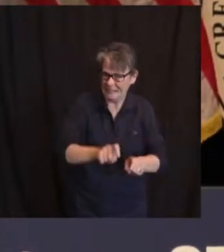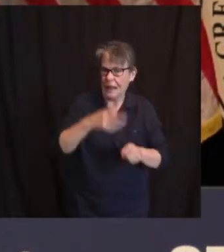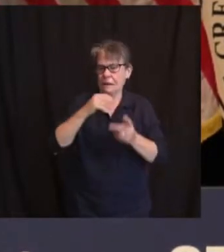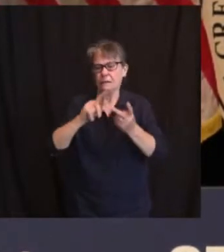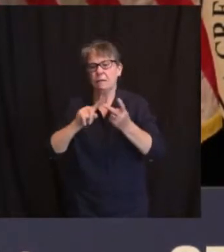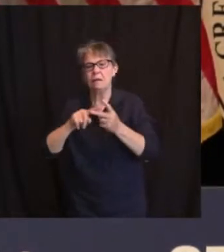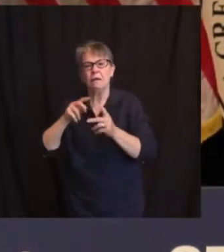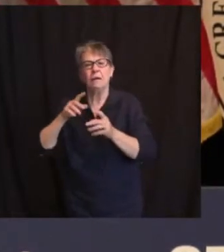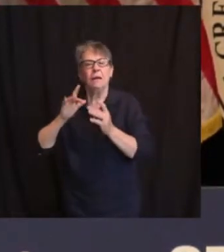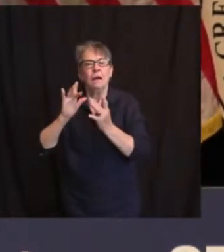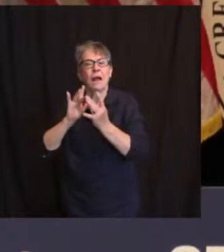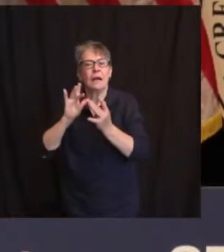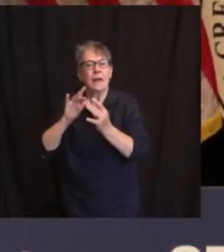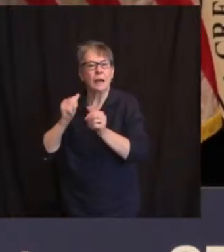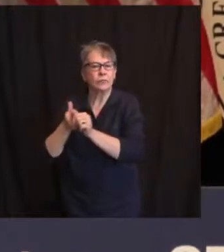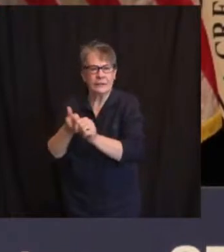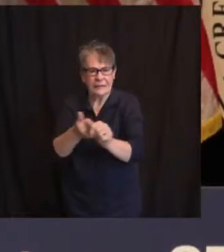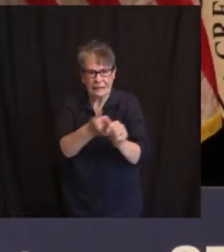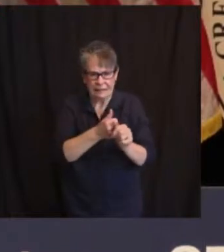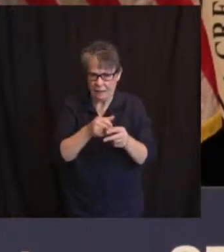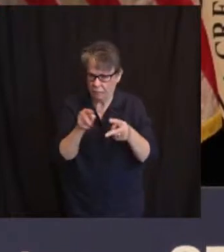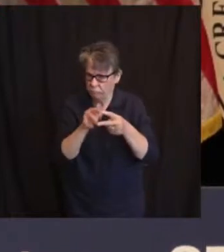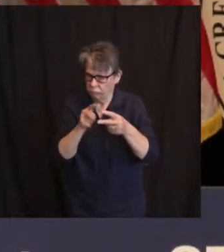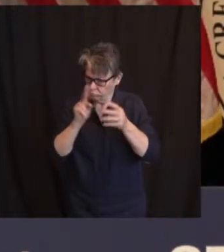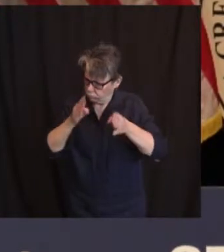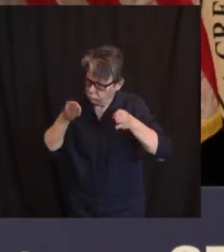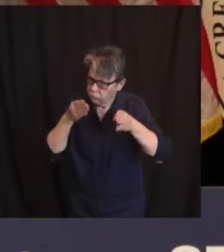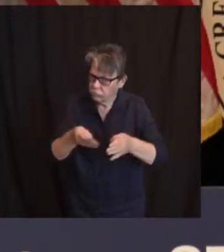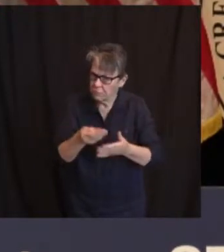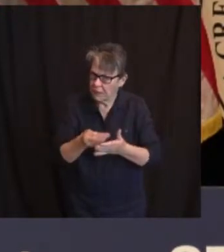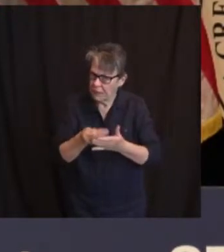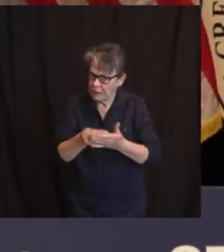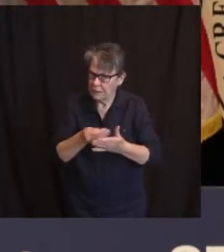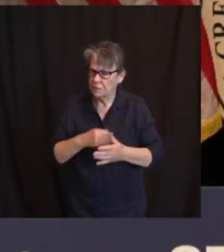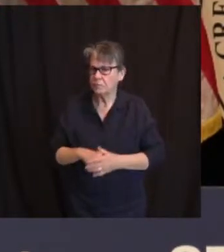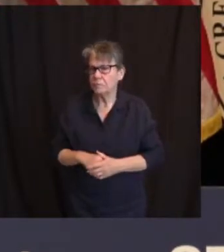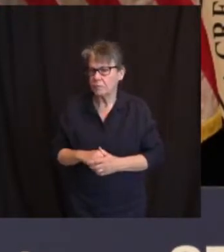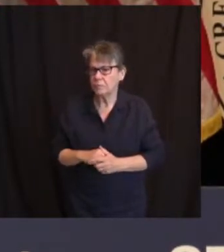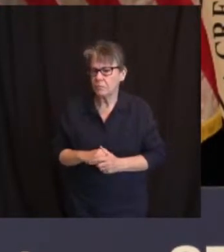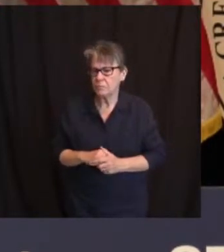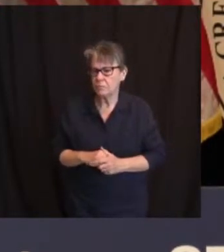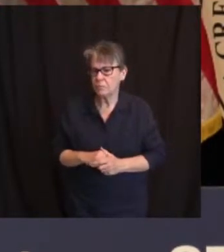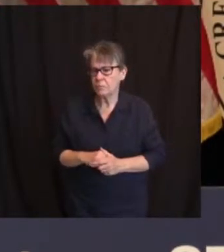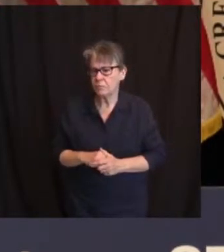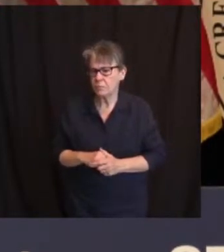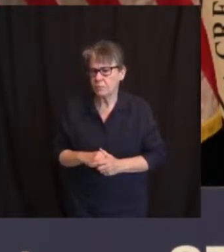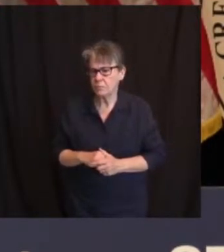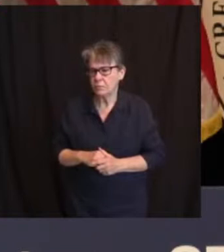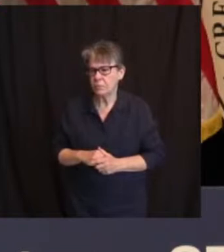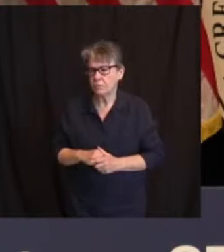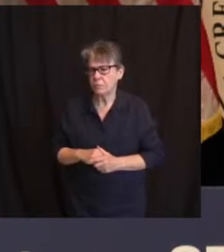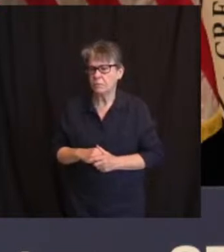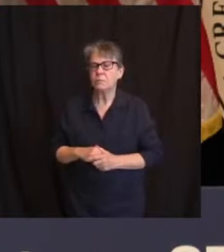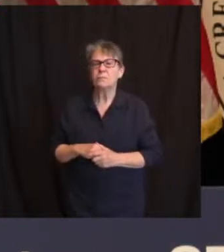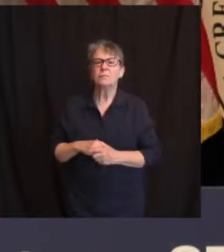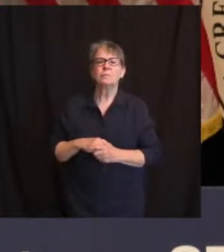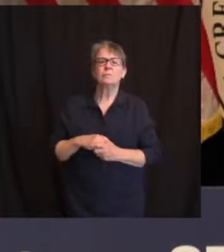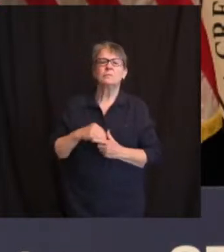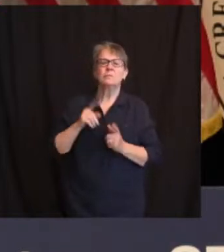I'll say this and hand it to you, but I think we've felt that hospitalizations, ICU beds, ventilator